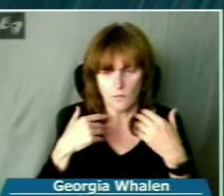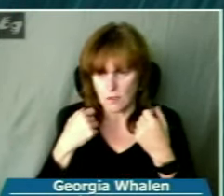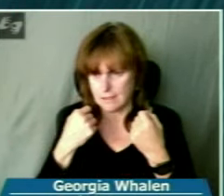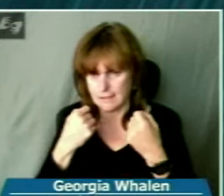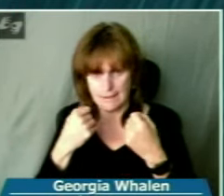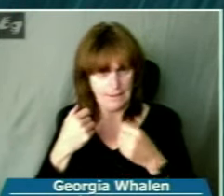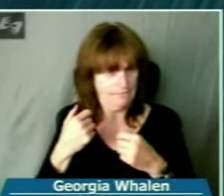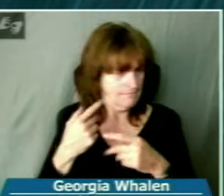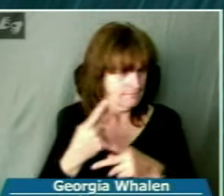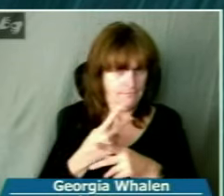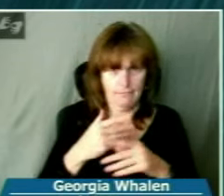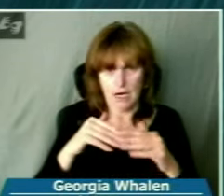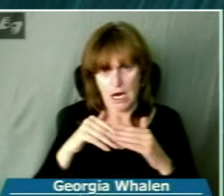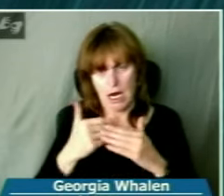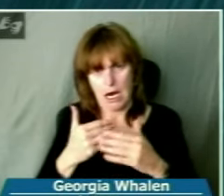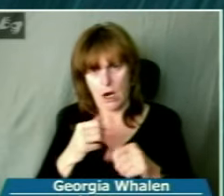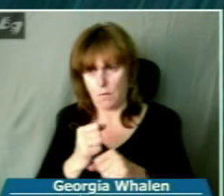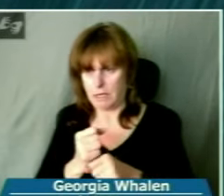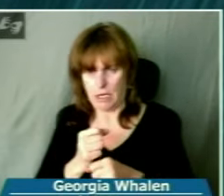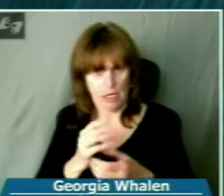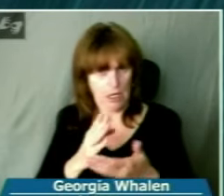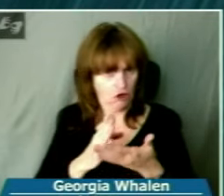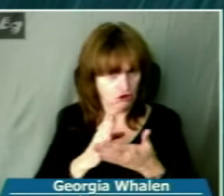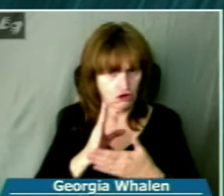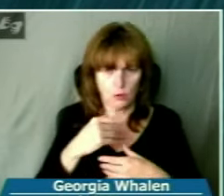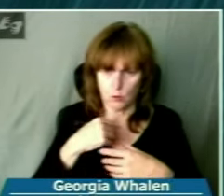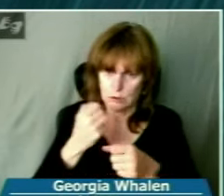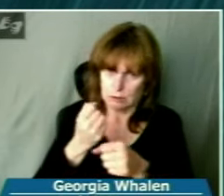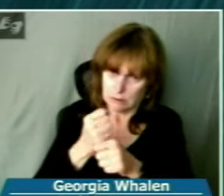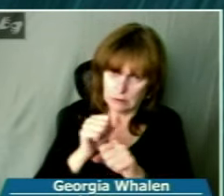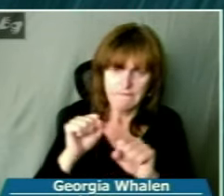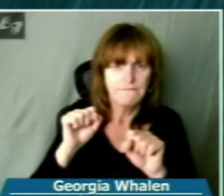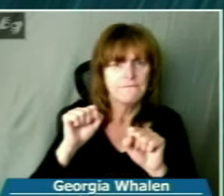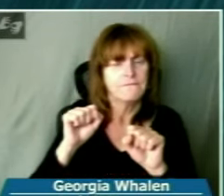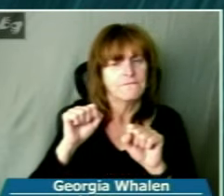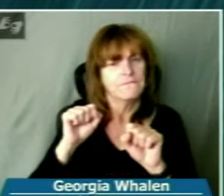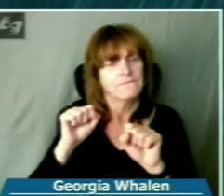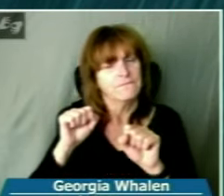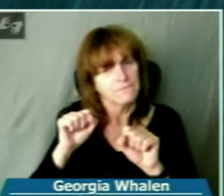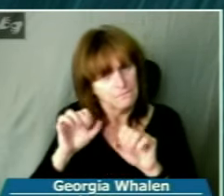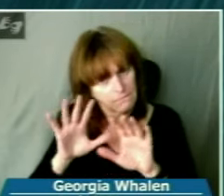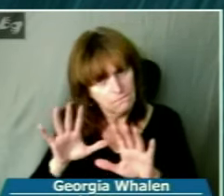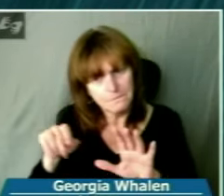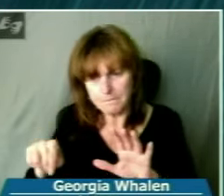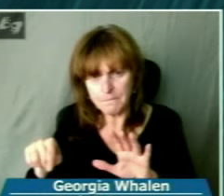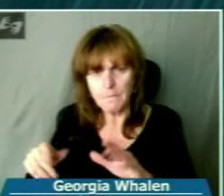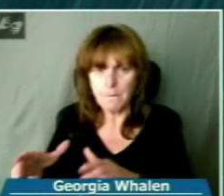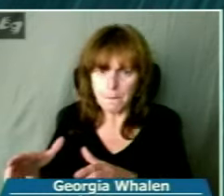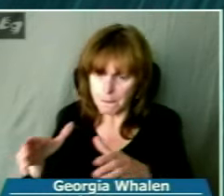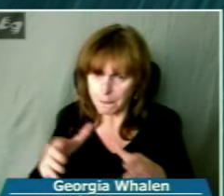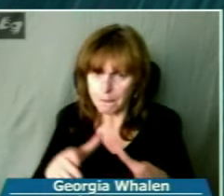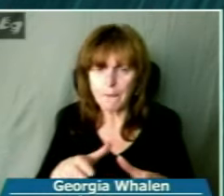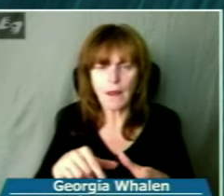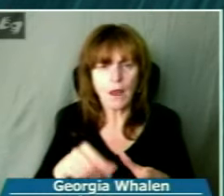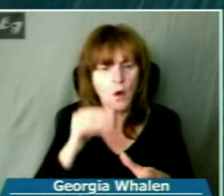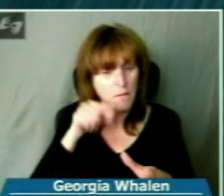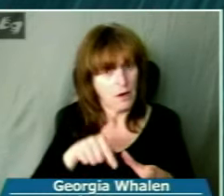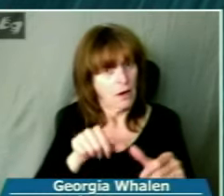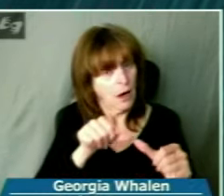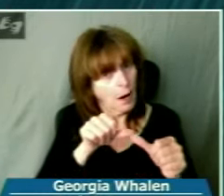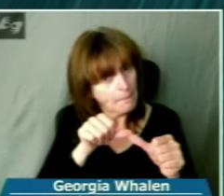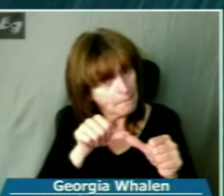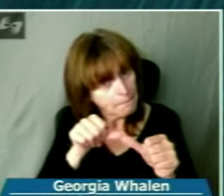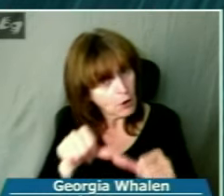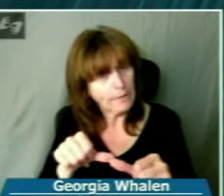to safely and permanently house people, because ultimately that's the best goal and the best end result for